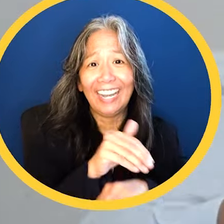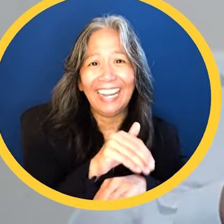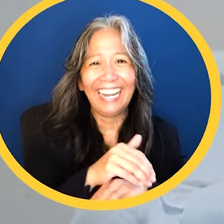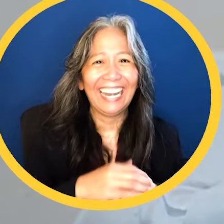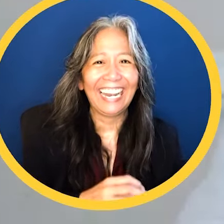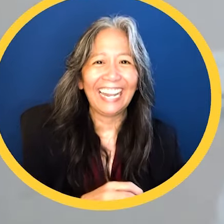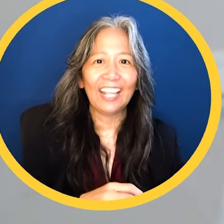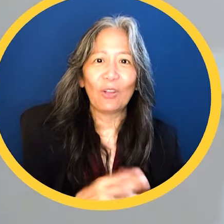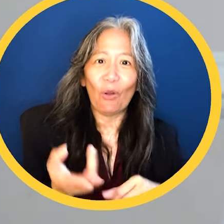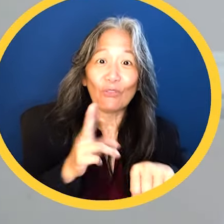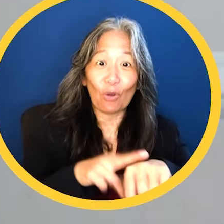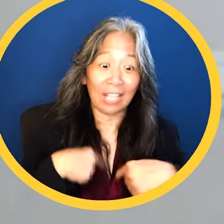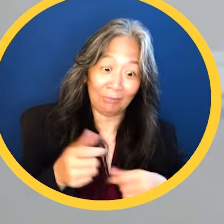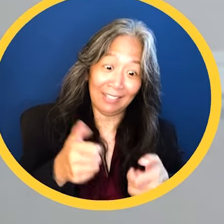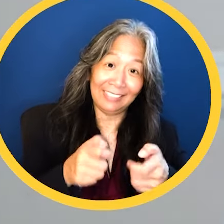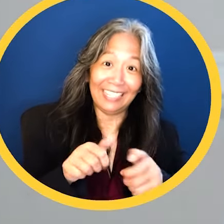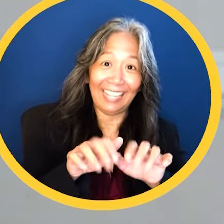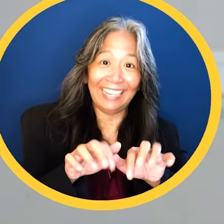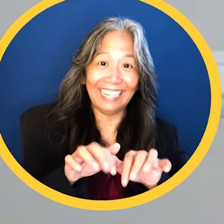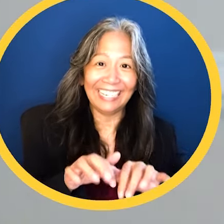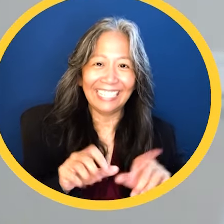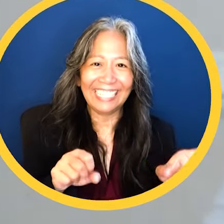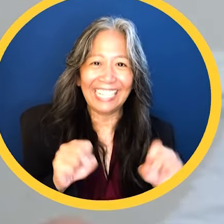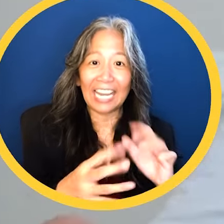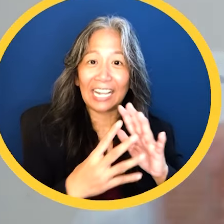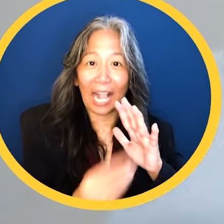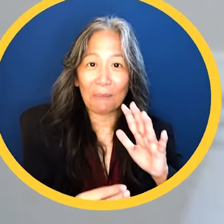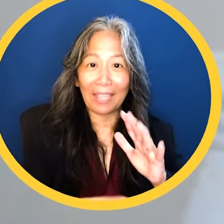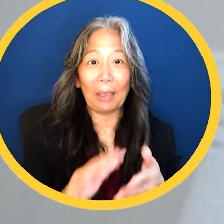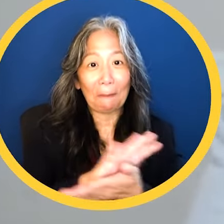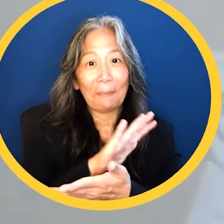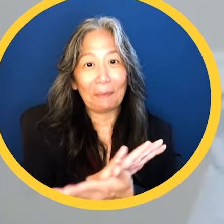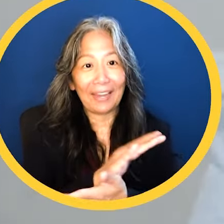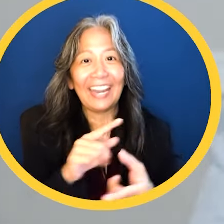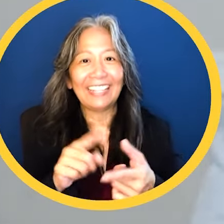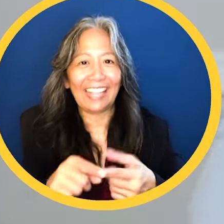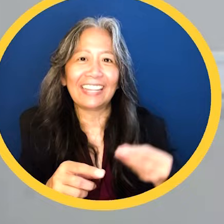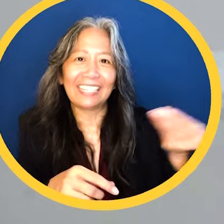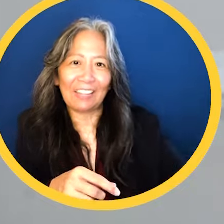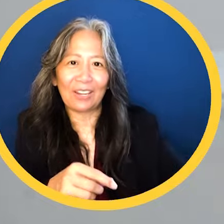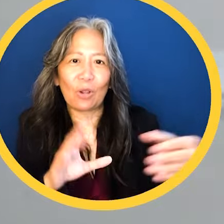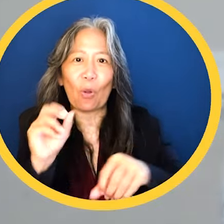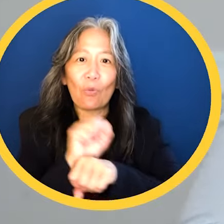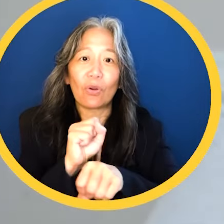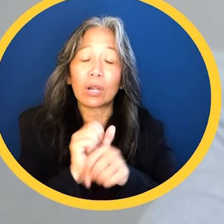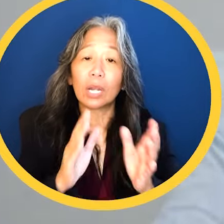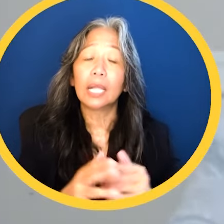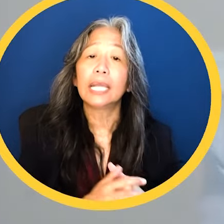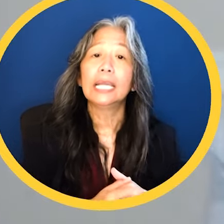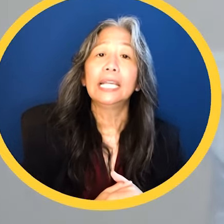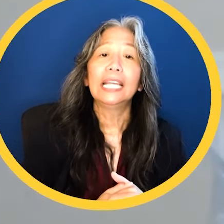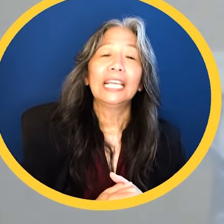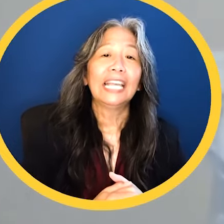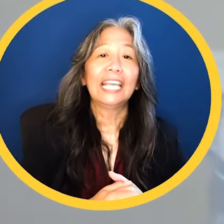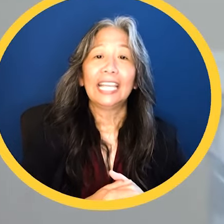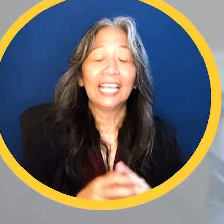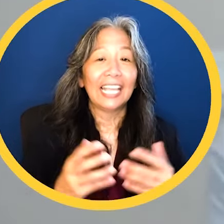so, of course, you know, I'm going to type out the text message so that she can copy it on paper and then give it to her coworker. So yeah,